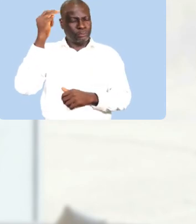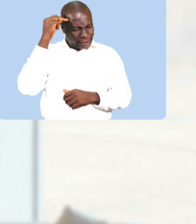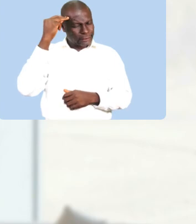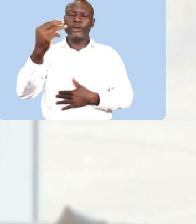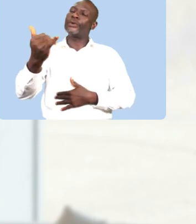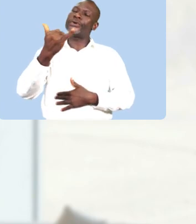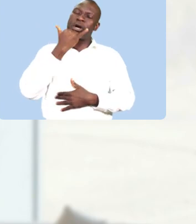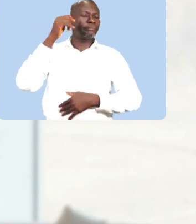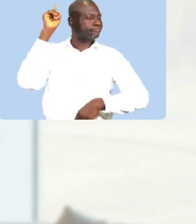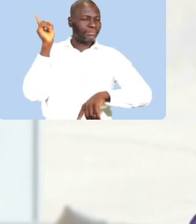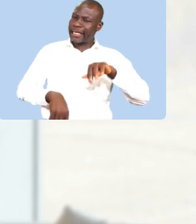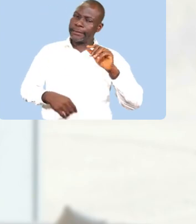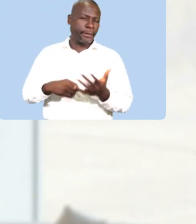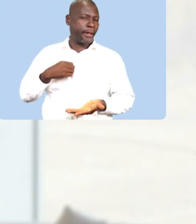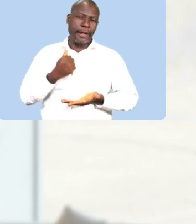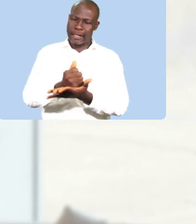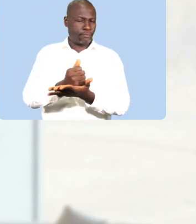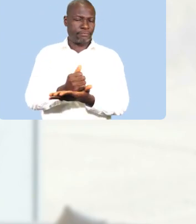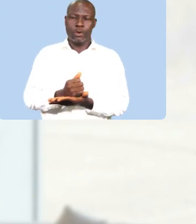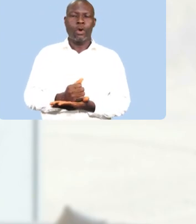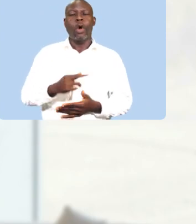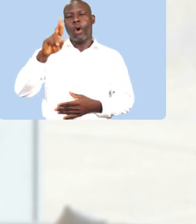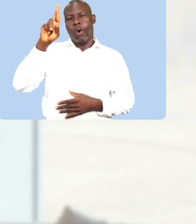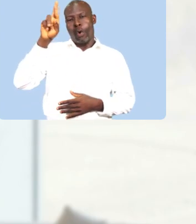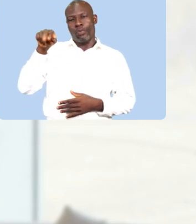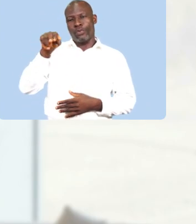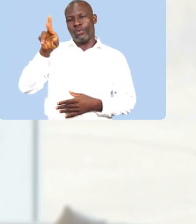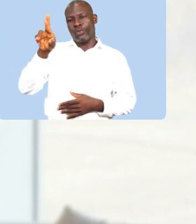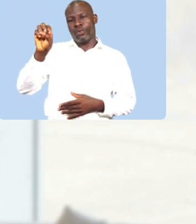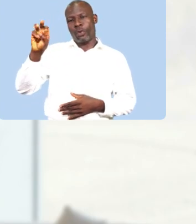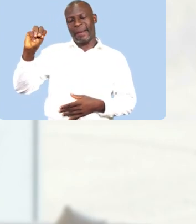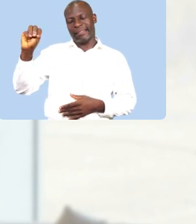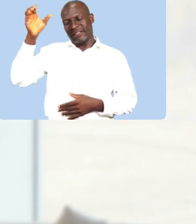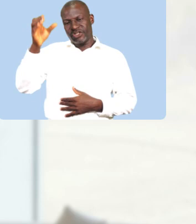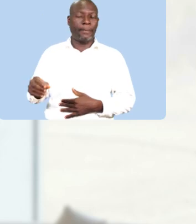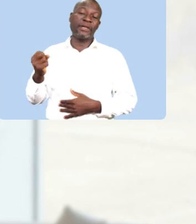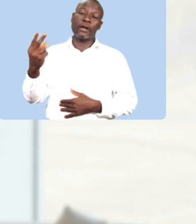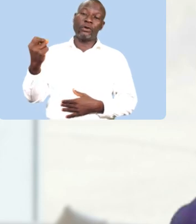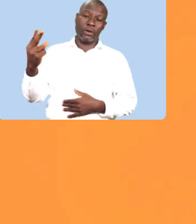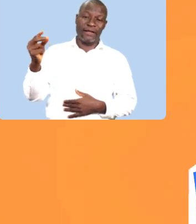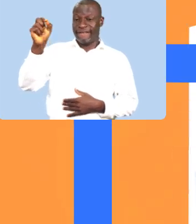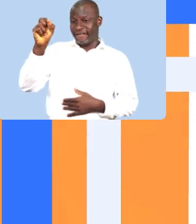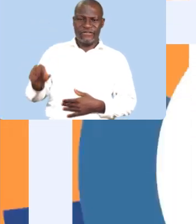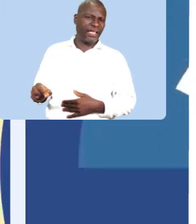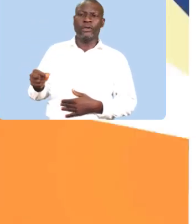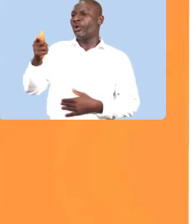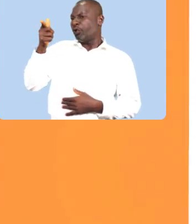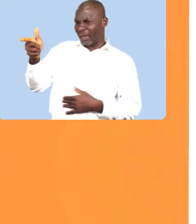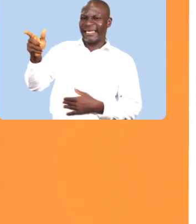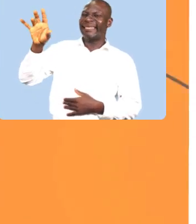amoa. Romans 1 verse number 27 or say it is